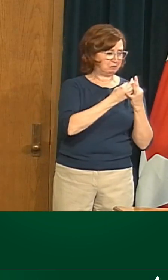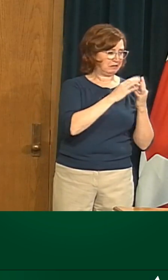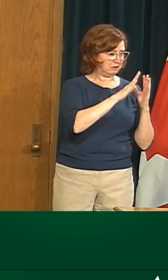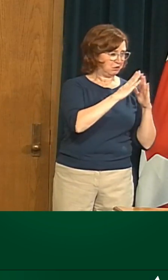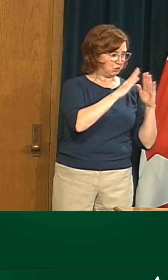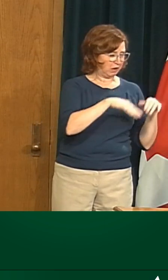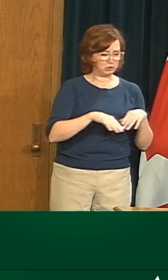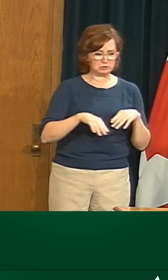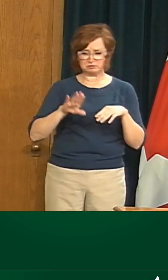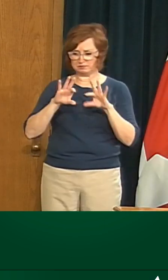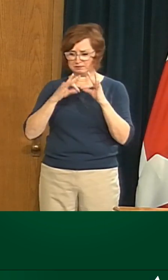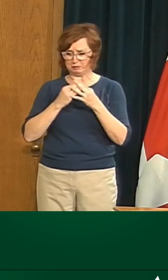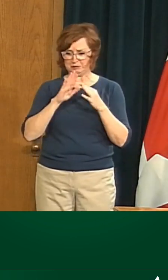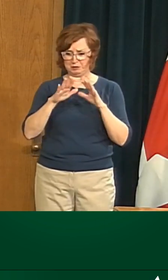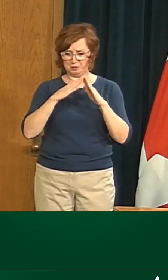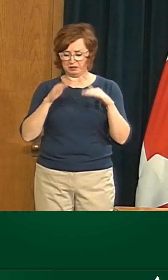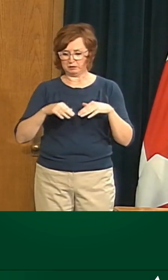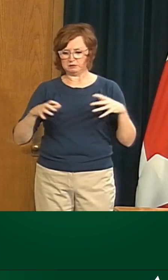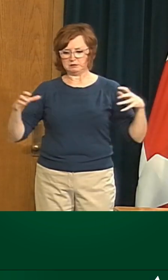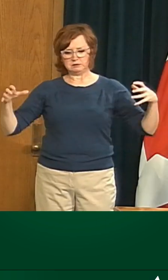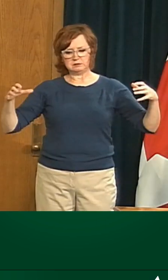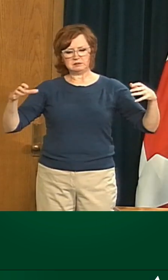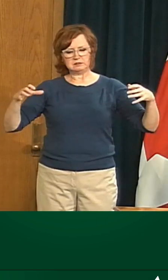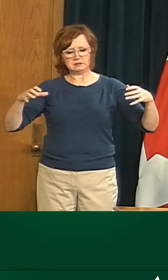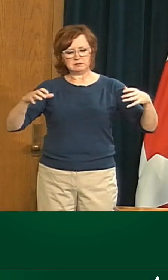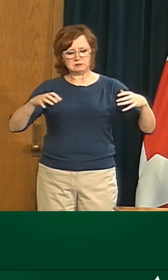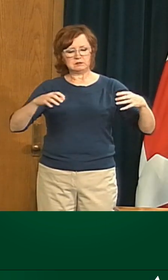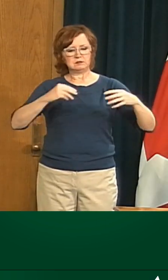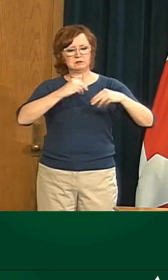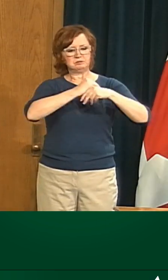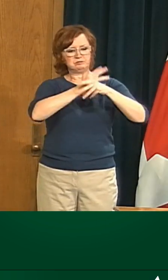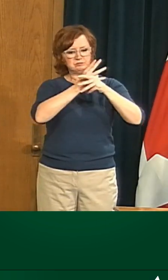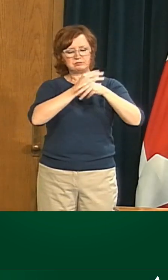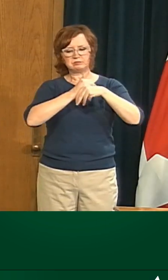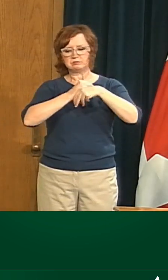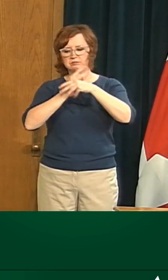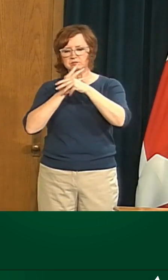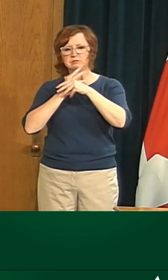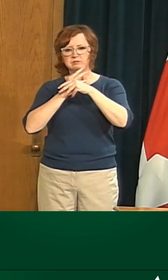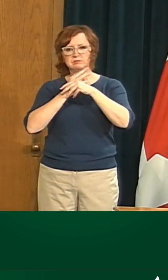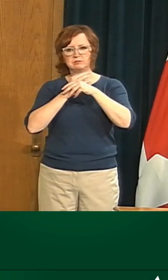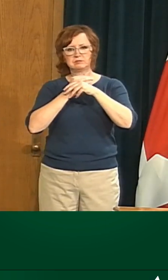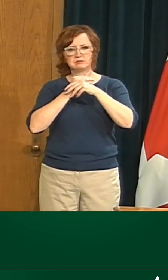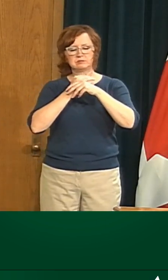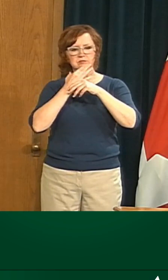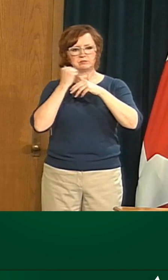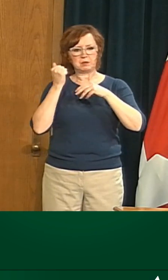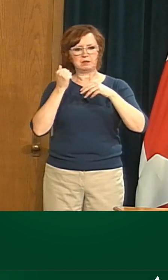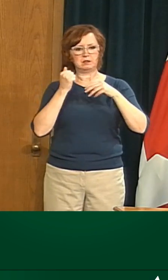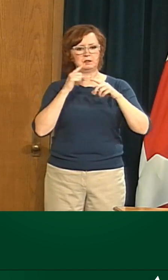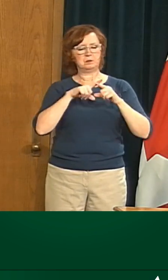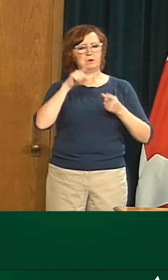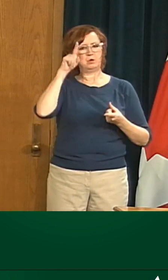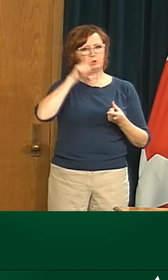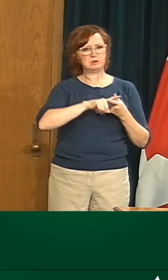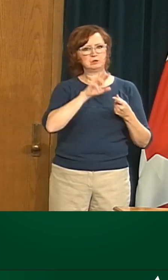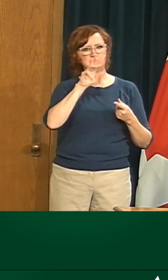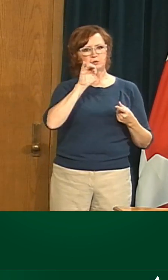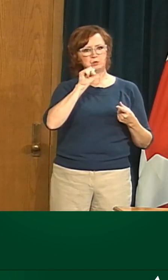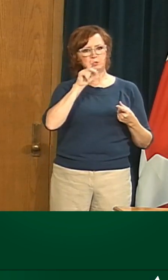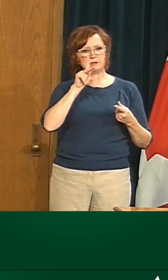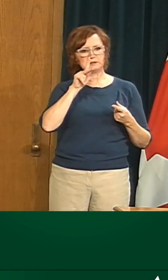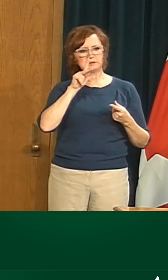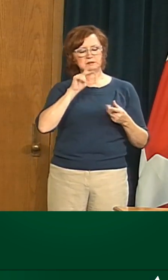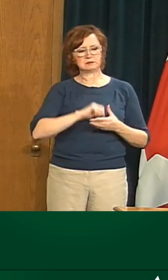of a risk if you interact, but as long as everyone is well, you try to have a virtual household of so that you can meet